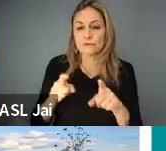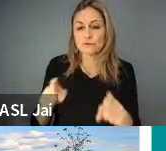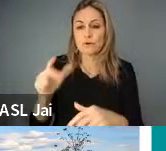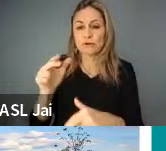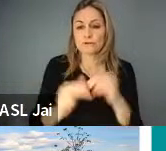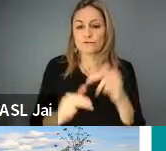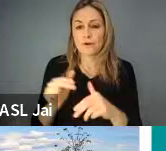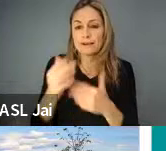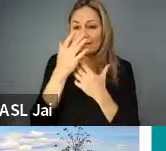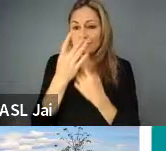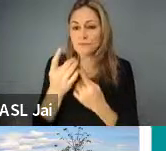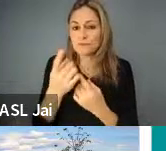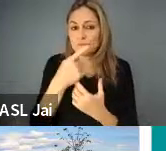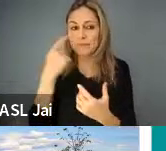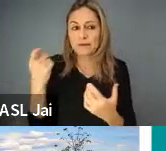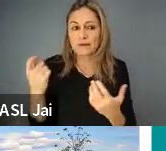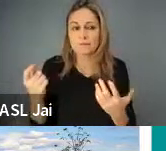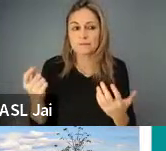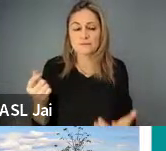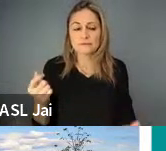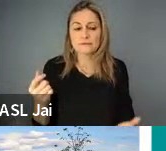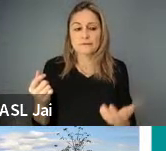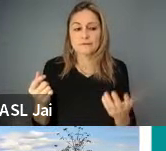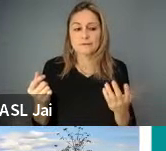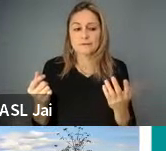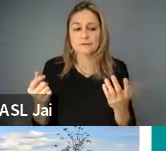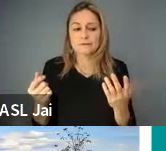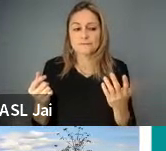it's interesting because many of the